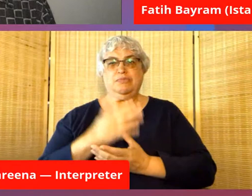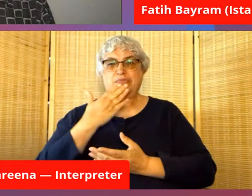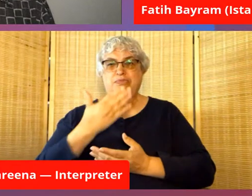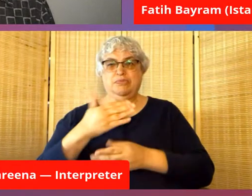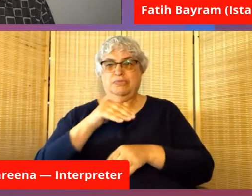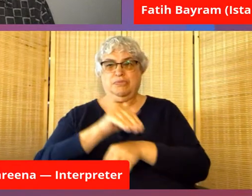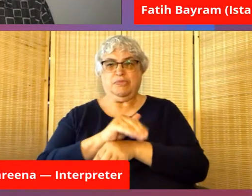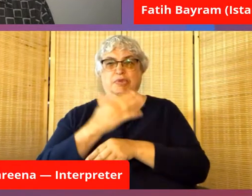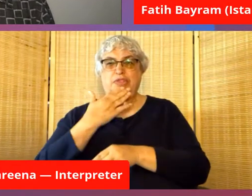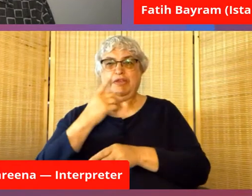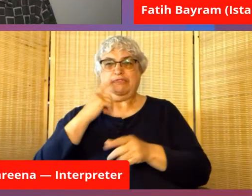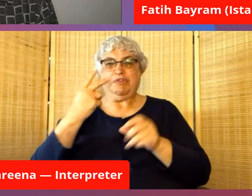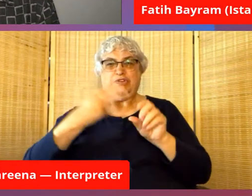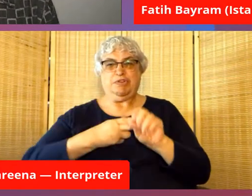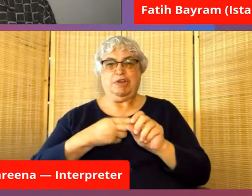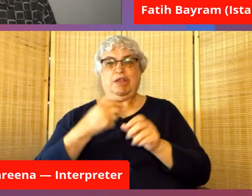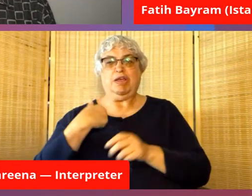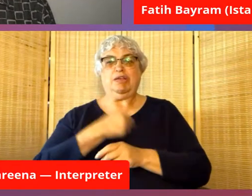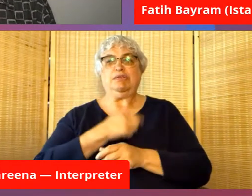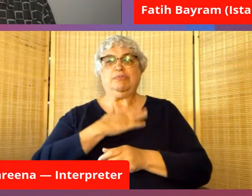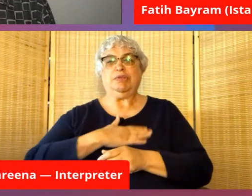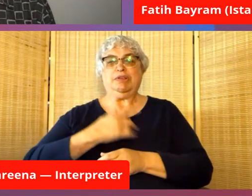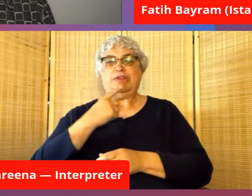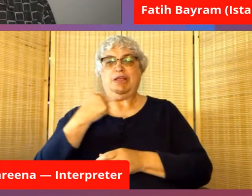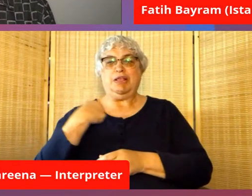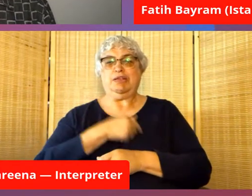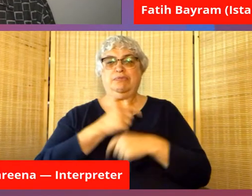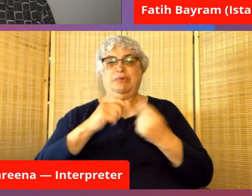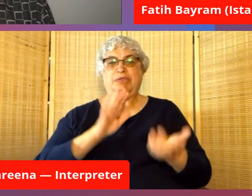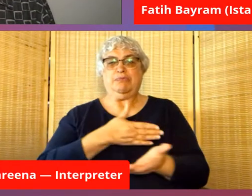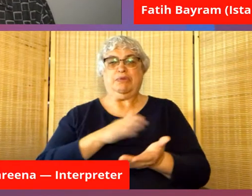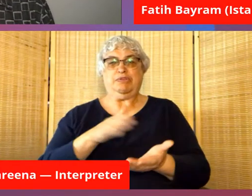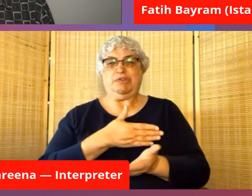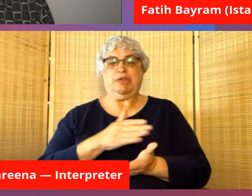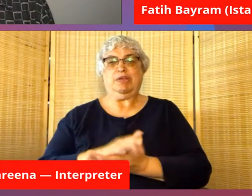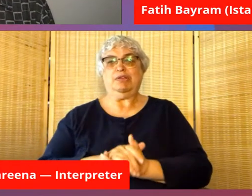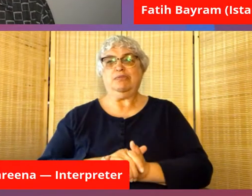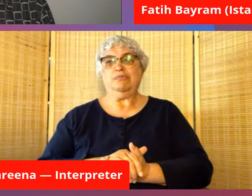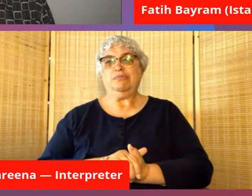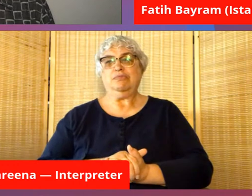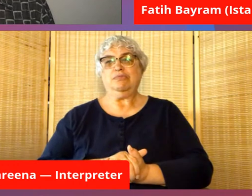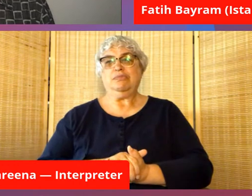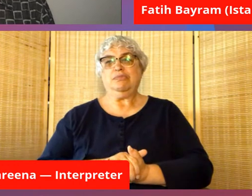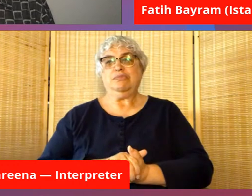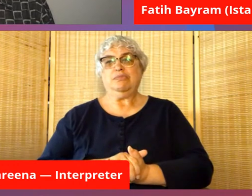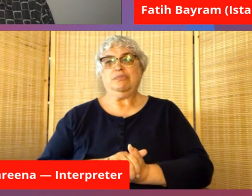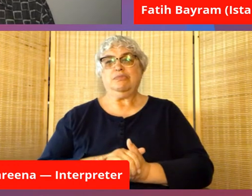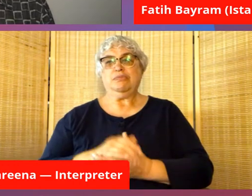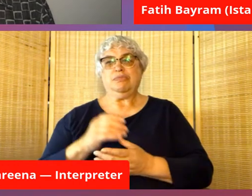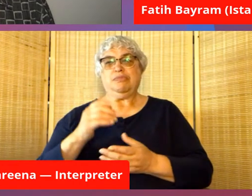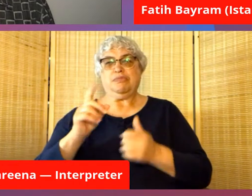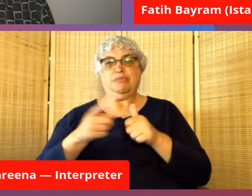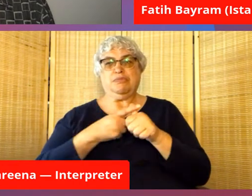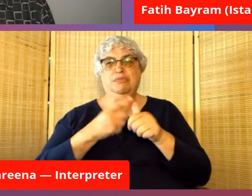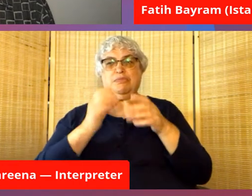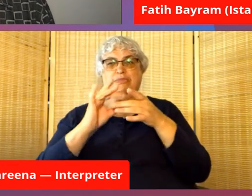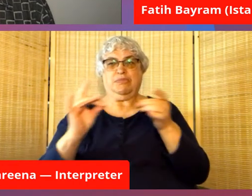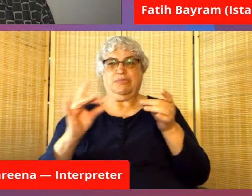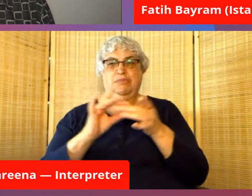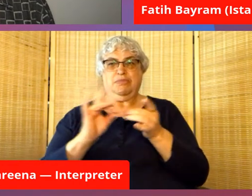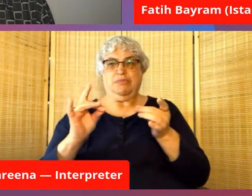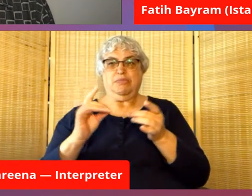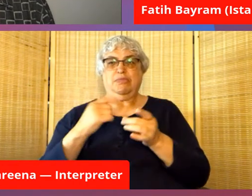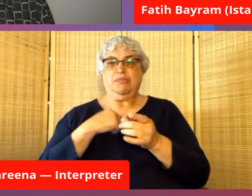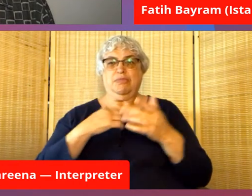Good evening. Thanks for joining us. Can you tell us a little bit about the music we'll be hearing tonight? Sure. First of all, I just wanted to say